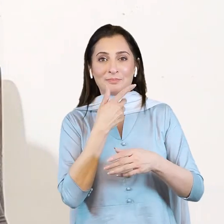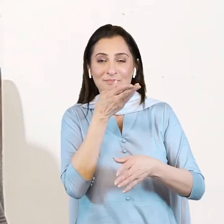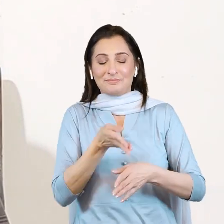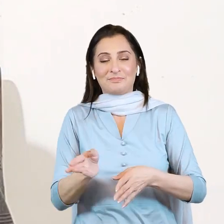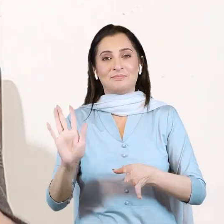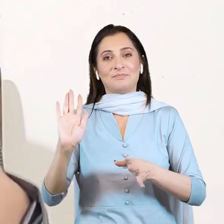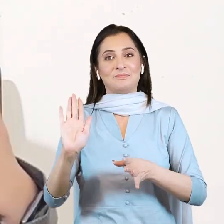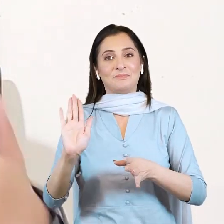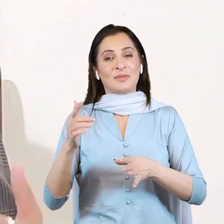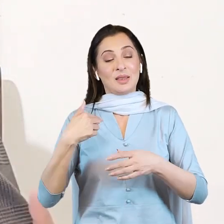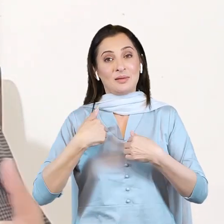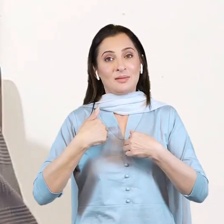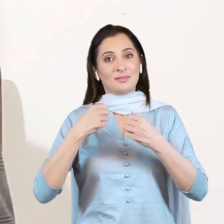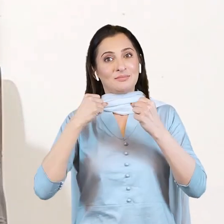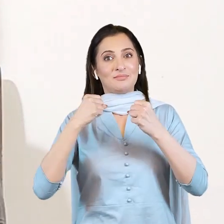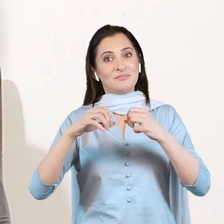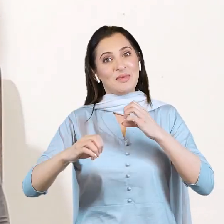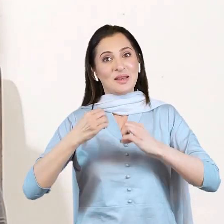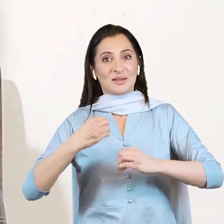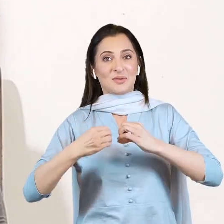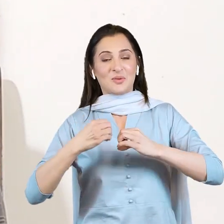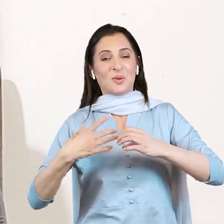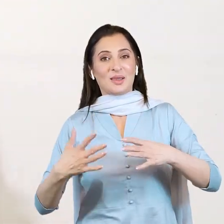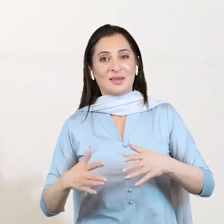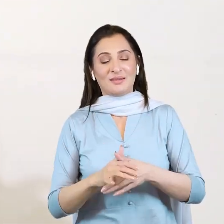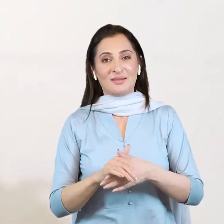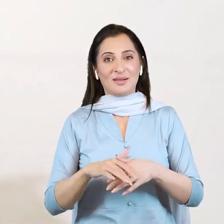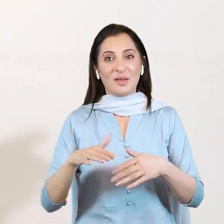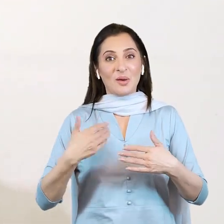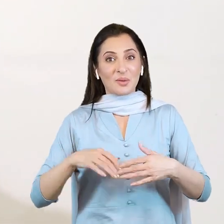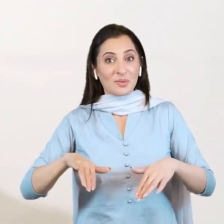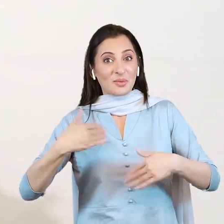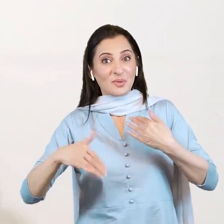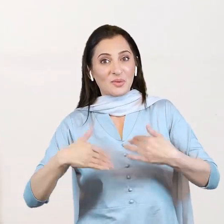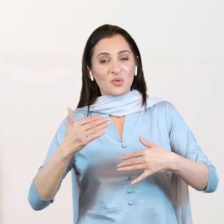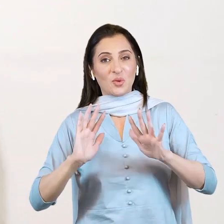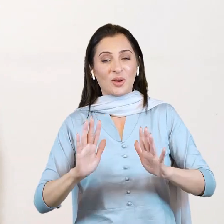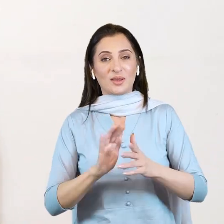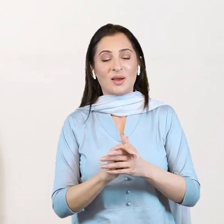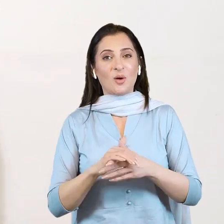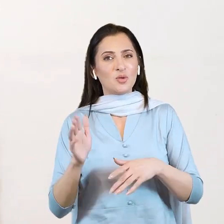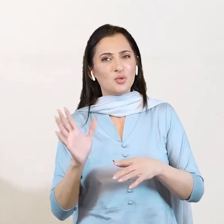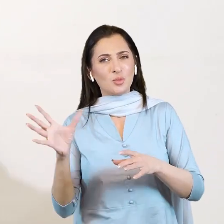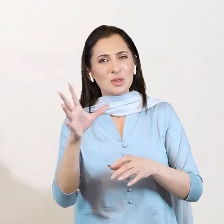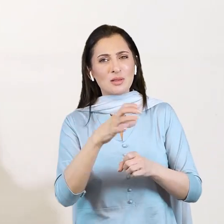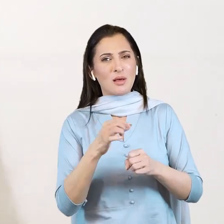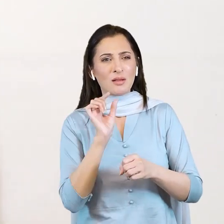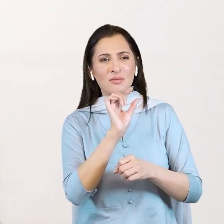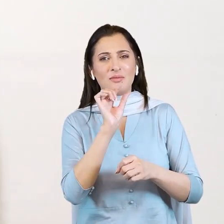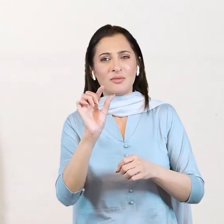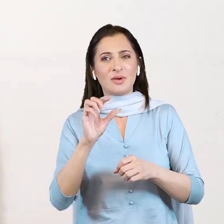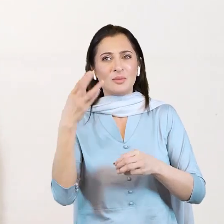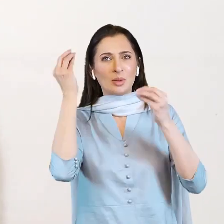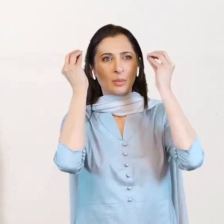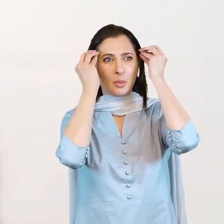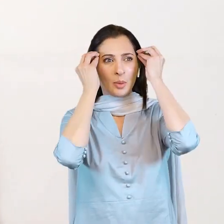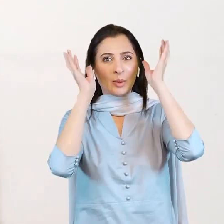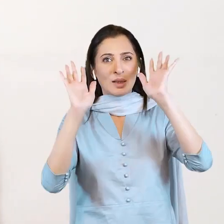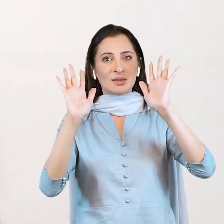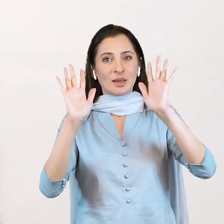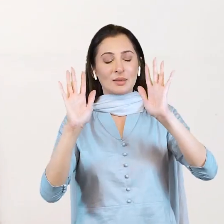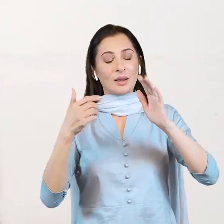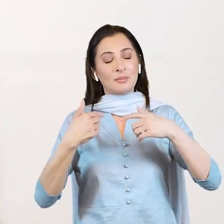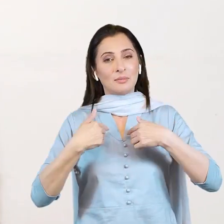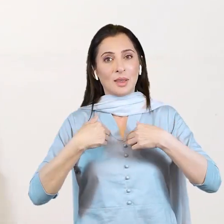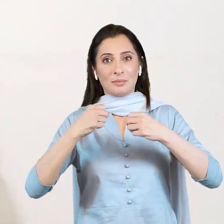I was in the moment. I was a confident speaker. The 2019 club contest rolled around, and I signed up. I